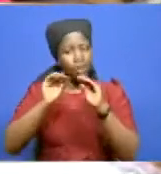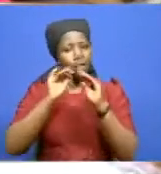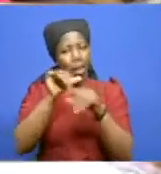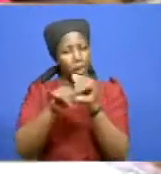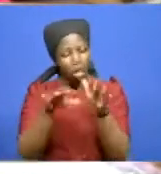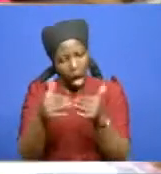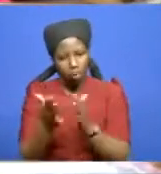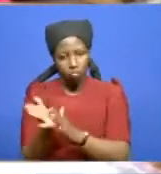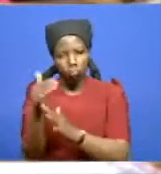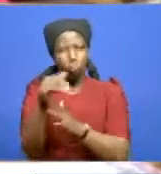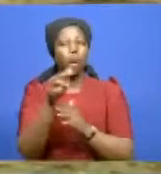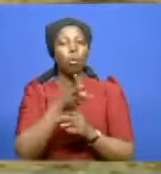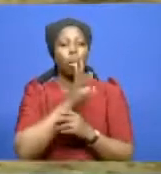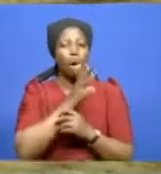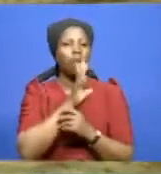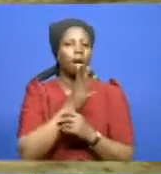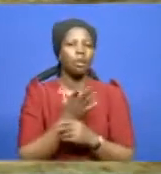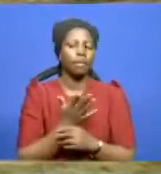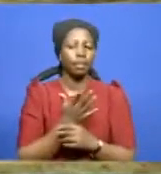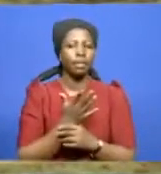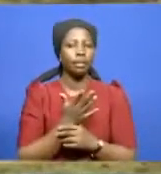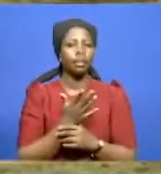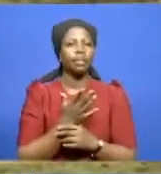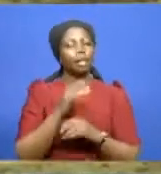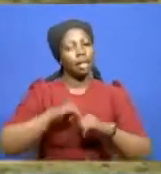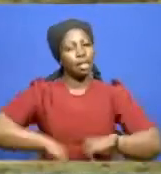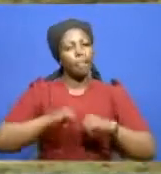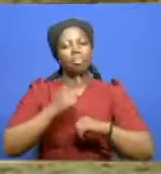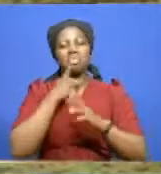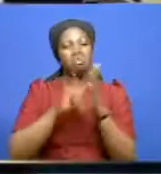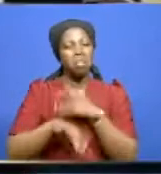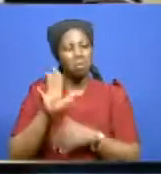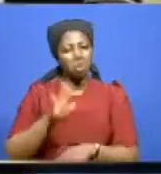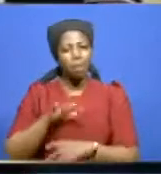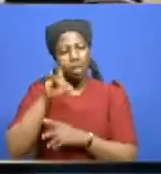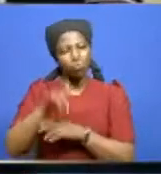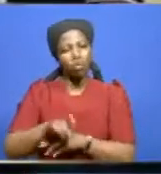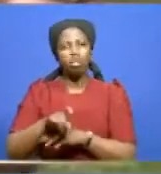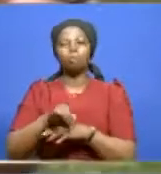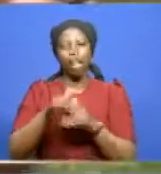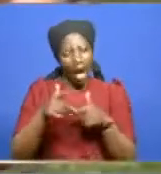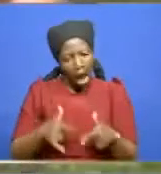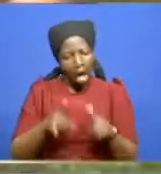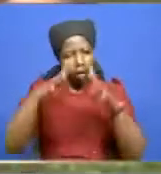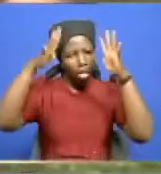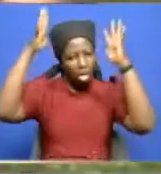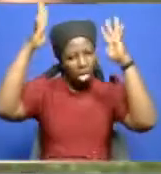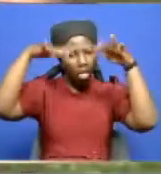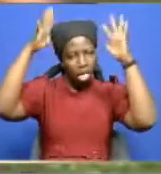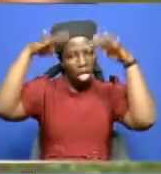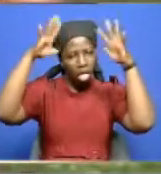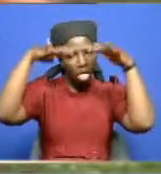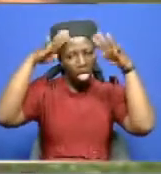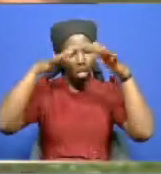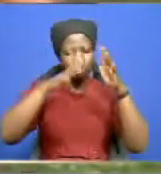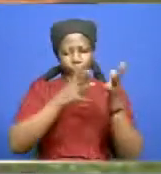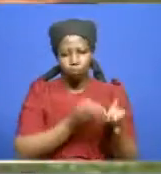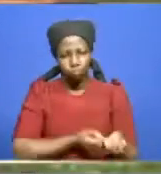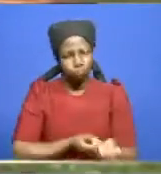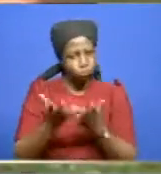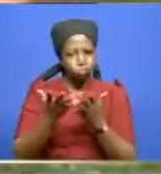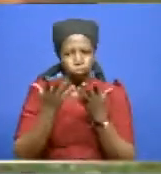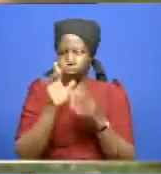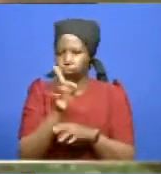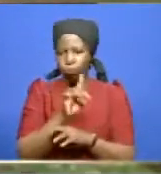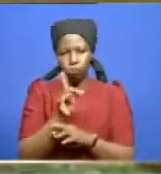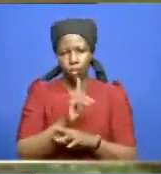ya Wanawake organization chairperson says women should not let rain go to waste. Tunataka tangi ya manji kwa